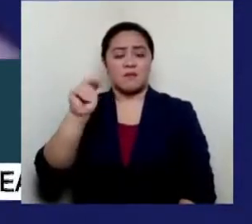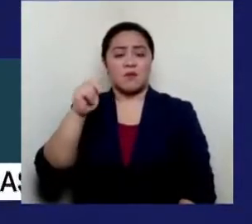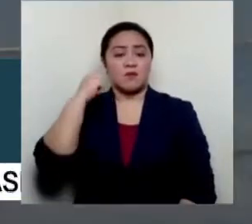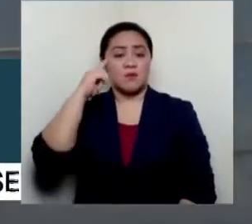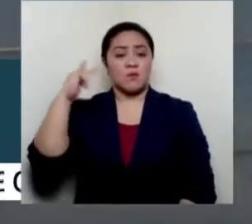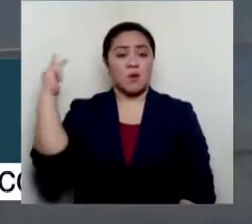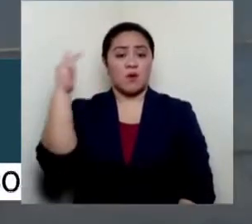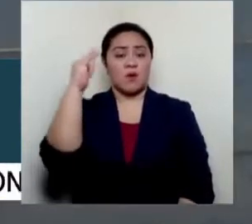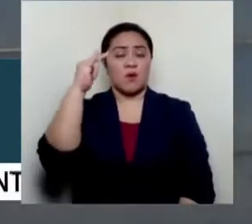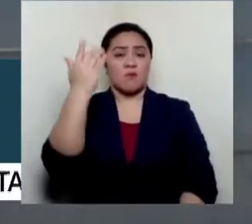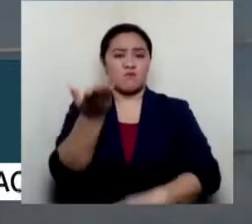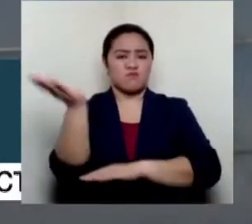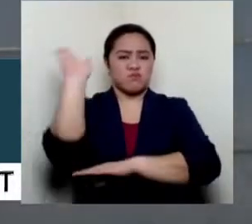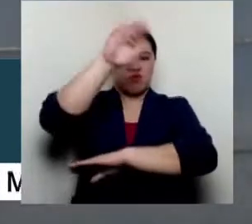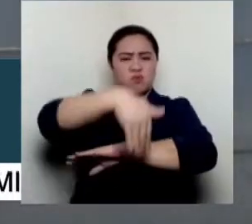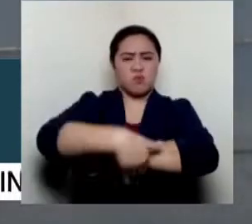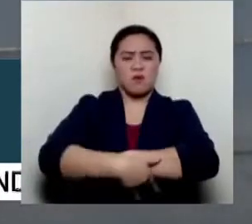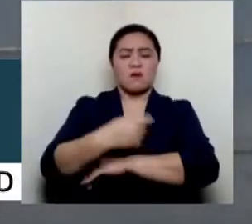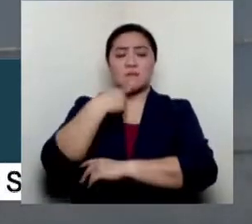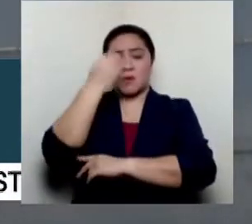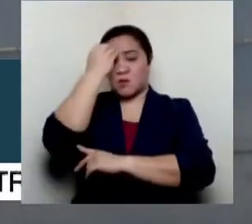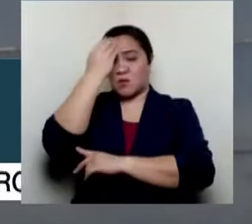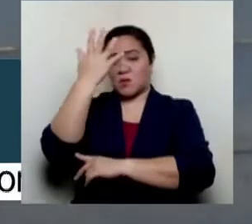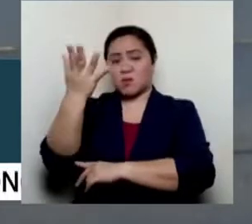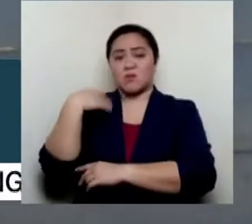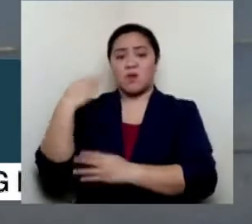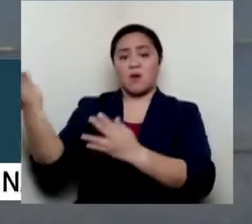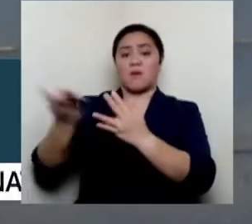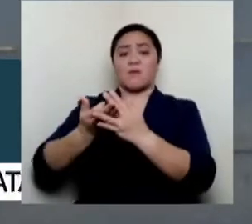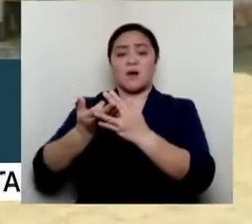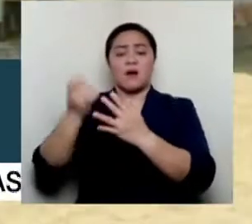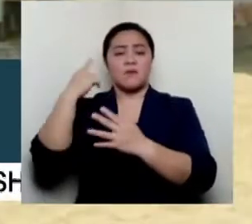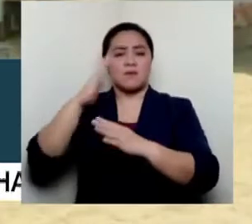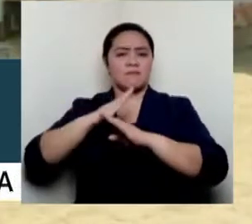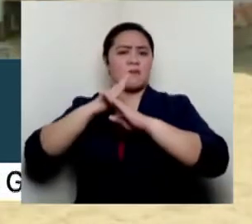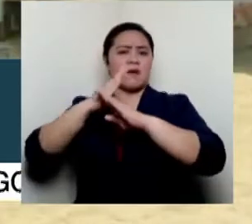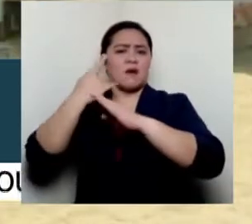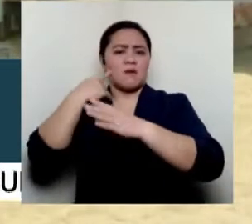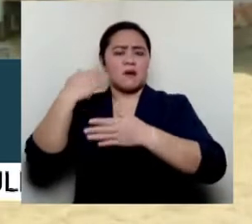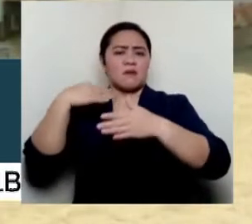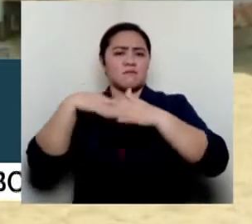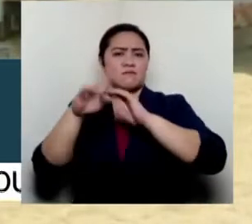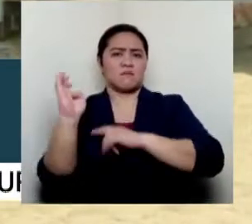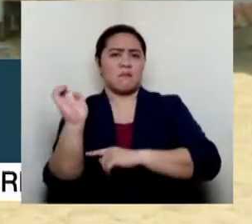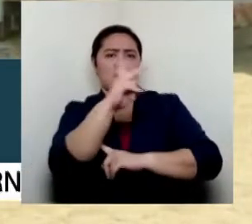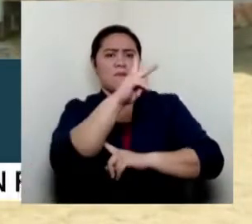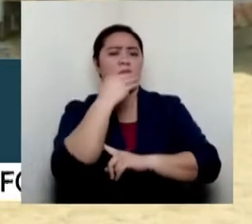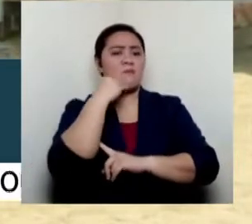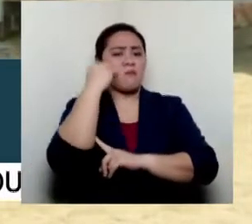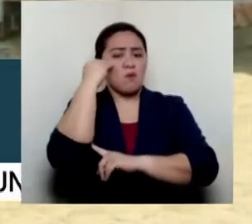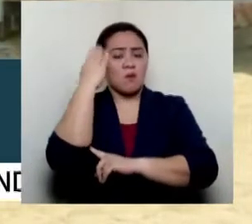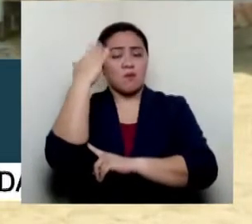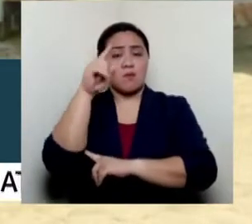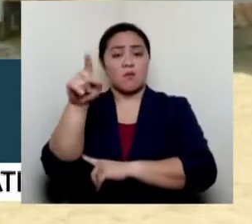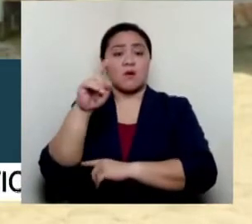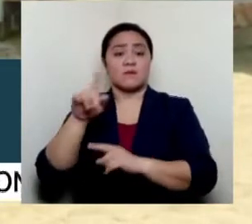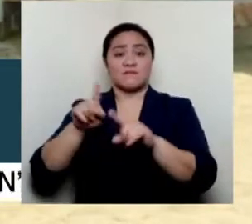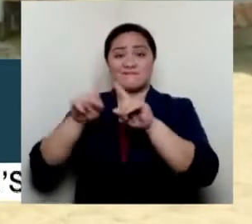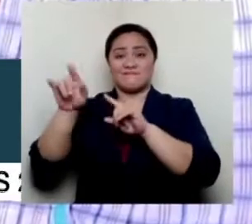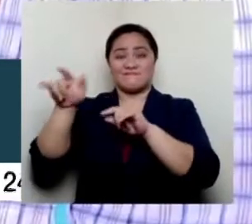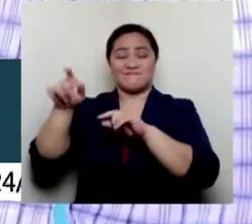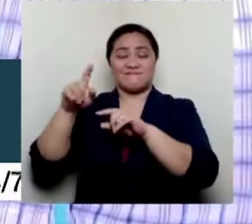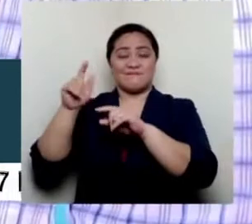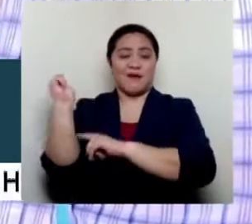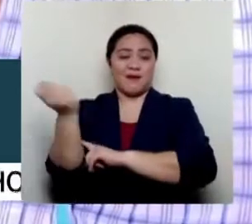overnight. A source said Djokovic would file an injunction to prevent him from being sent back home. The tennis star had previously